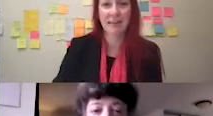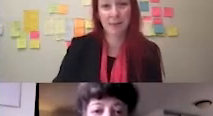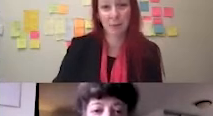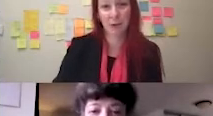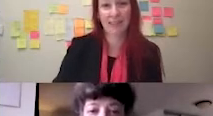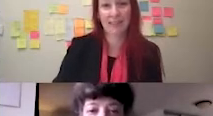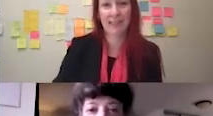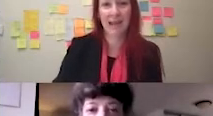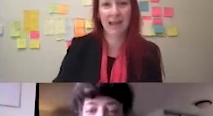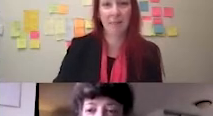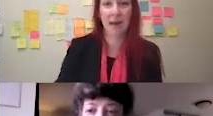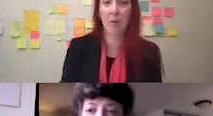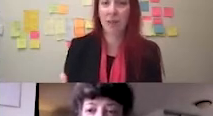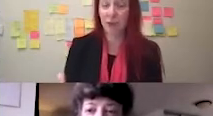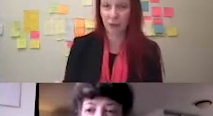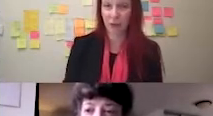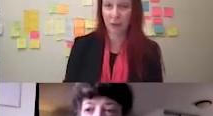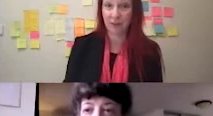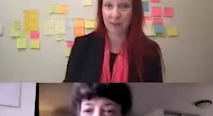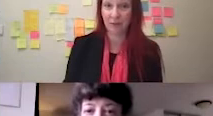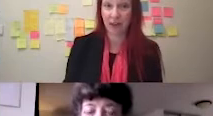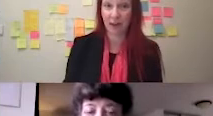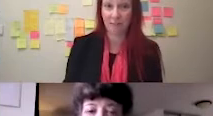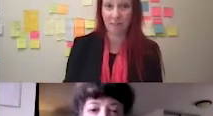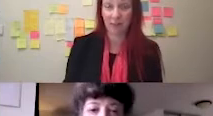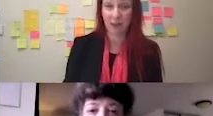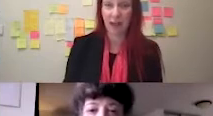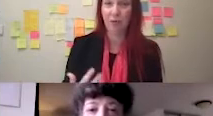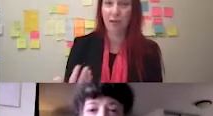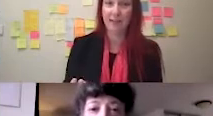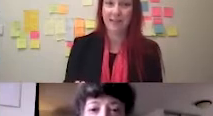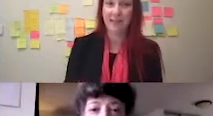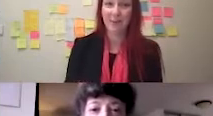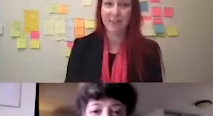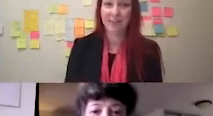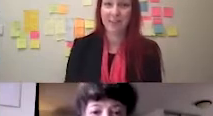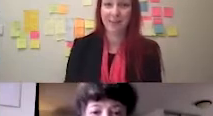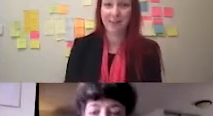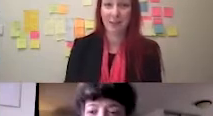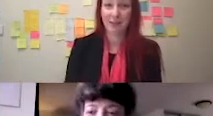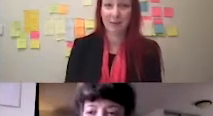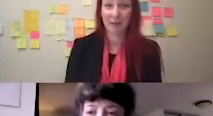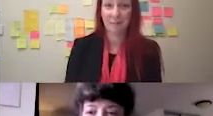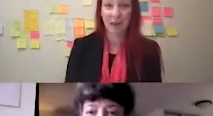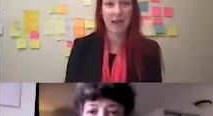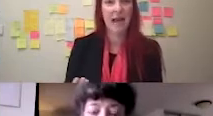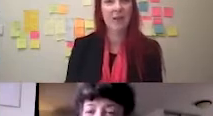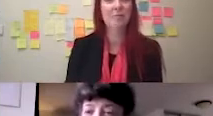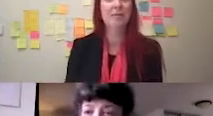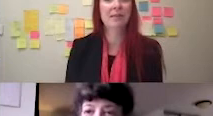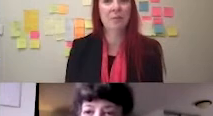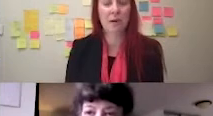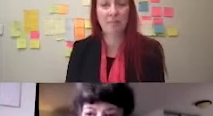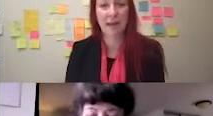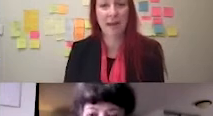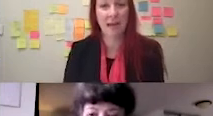we're asking some questions today about what do you do for self-care? And we'll answer these questions ourselves as well. And how do